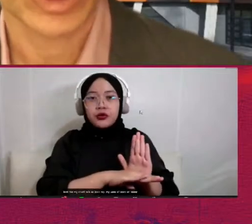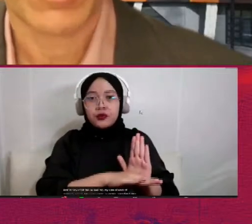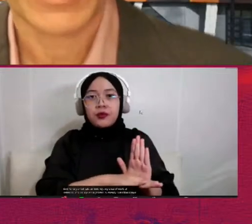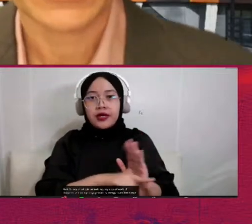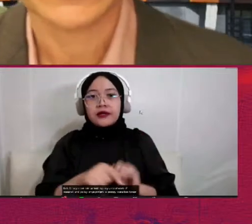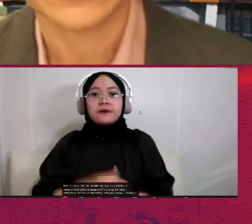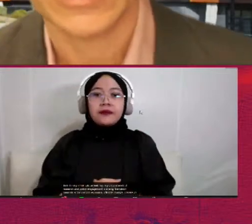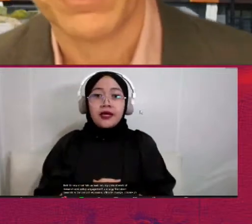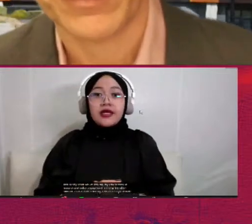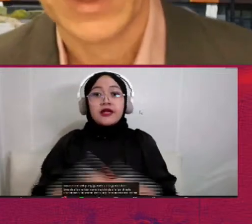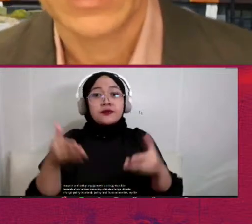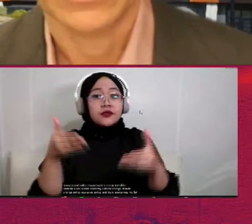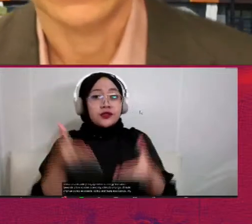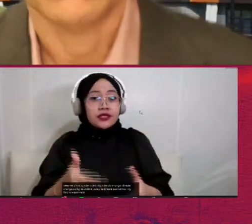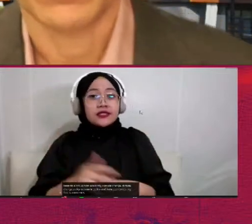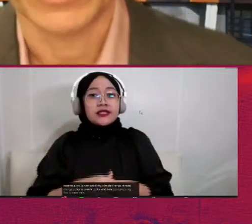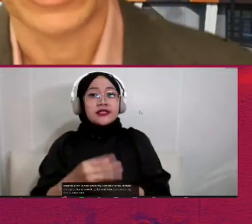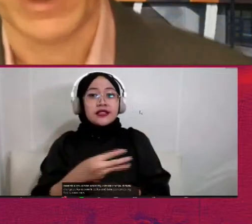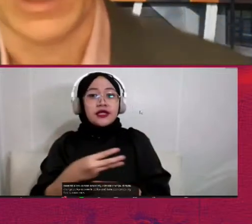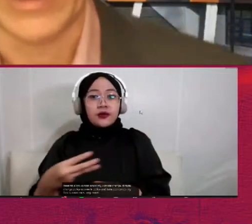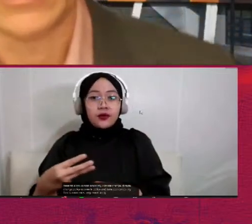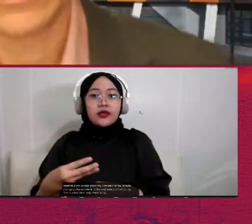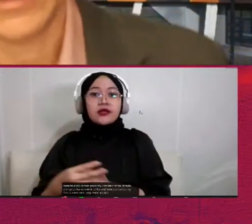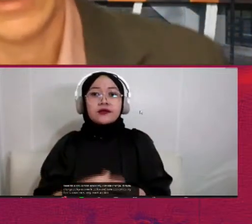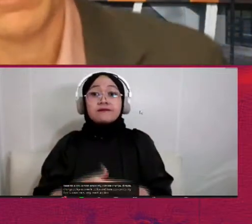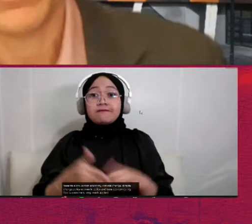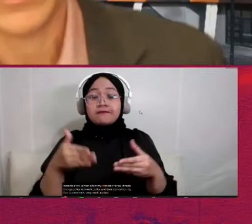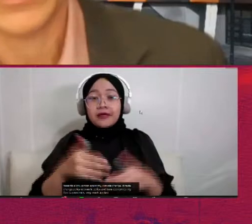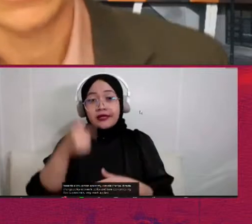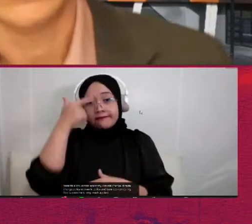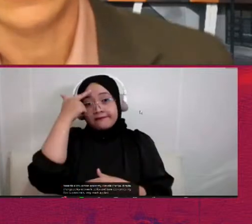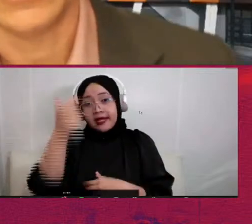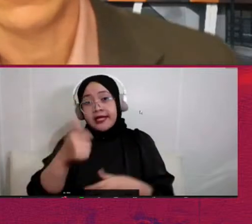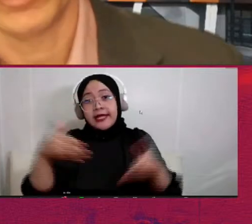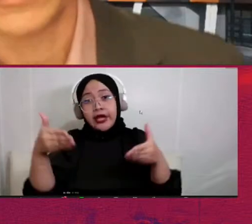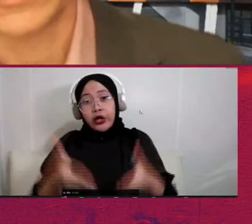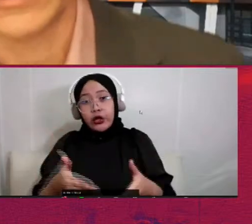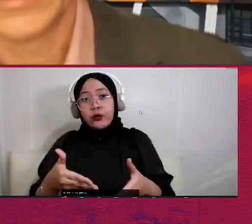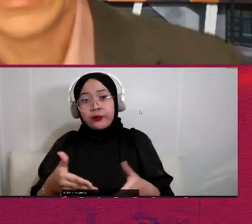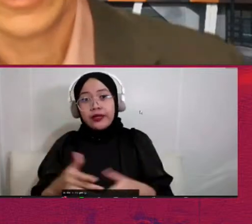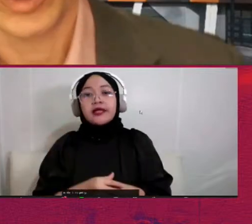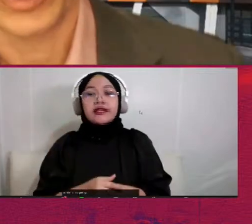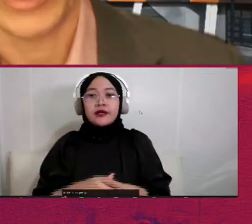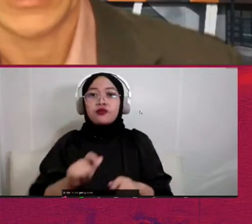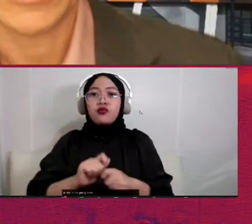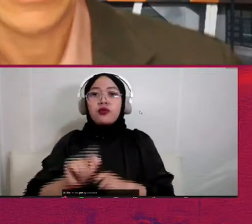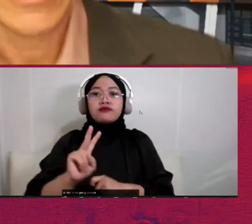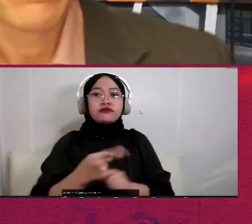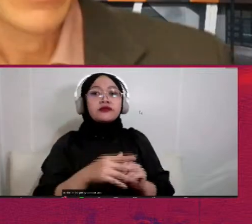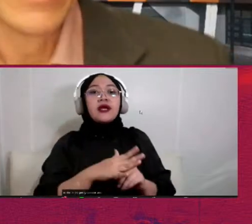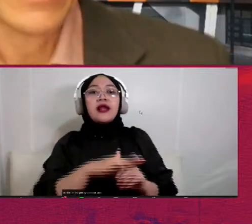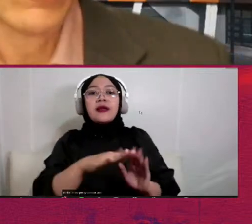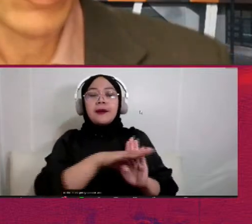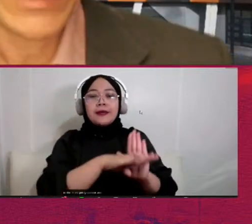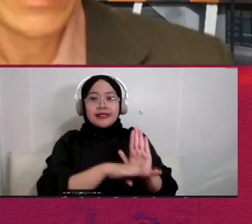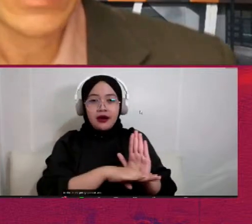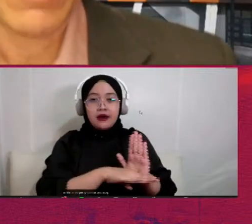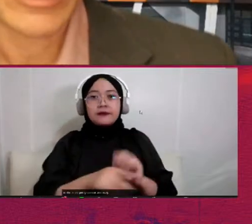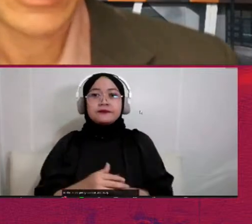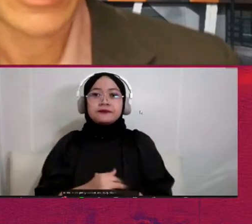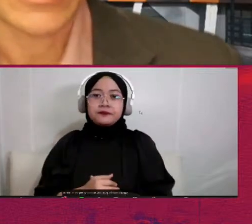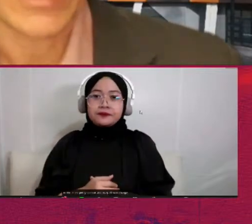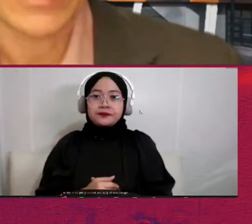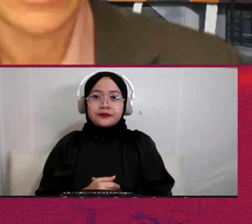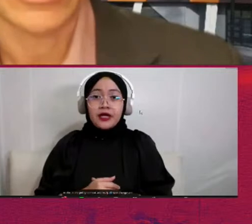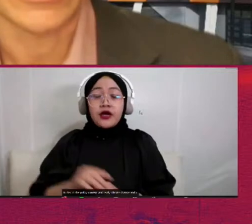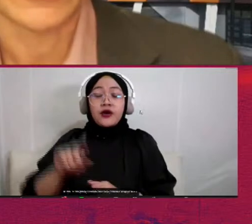is economics, very much applied in the policy context. And really, climate